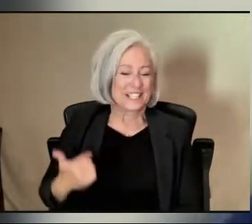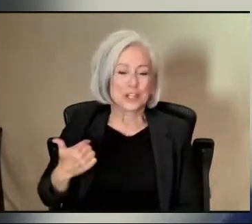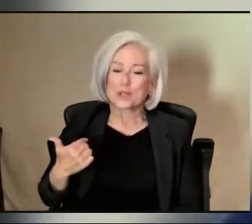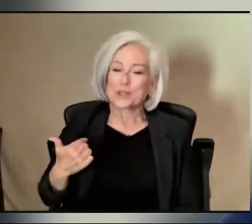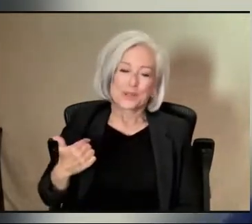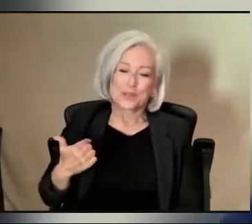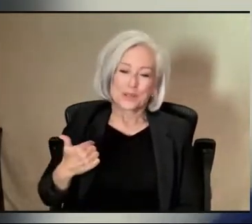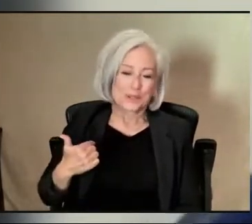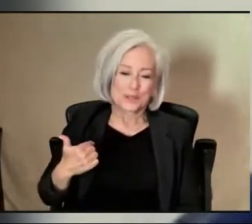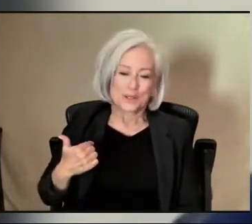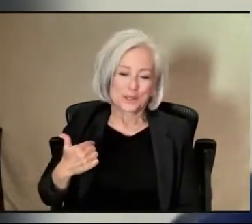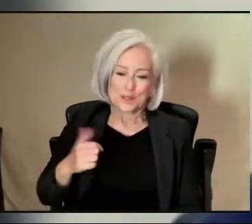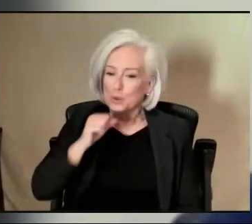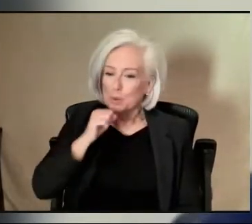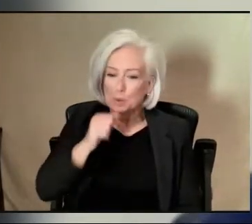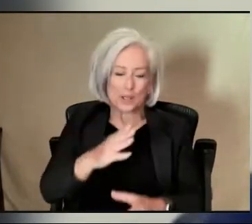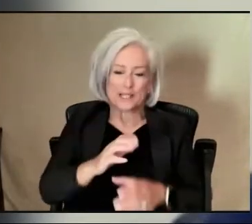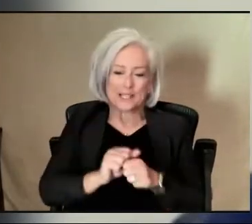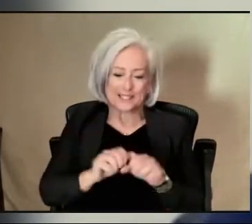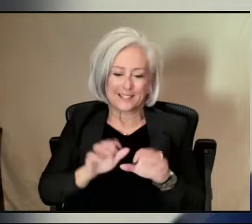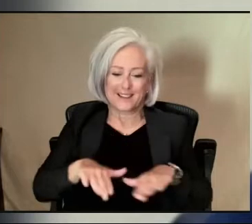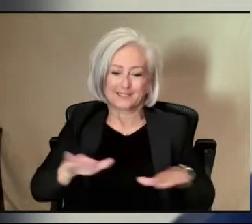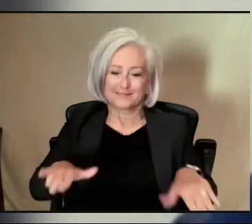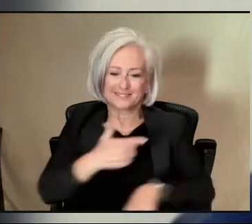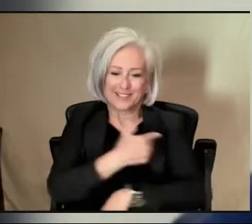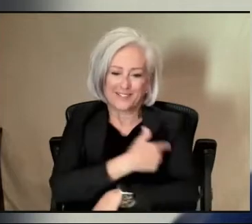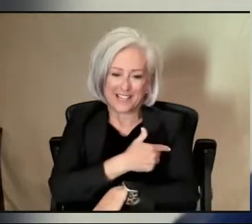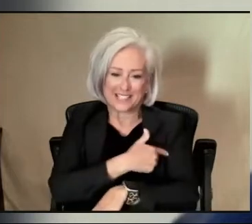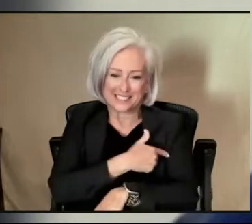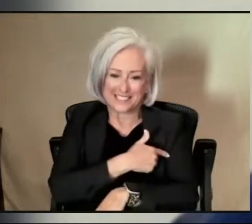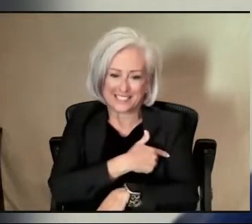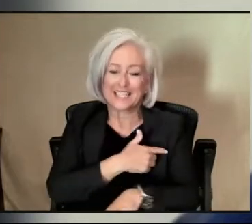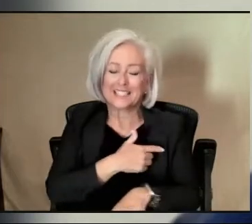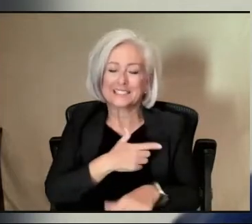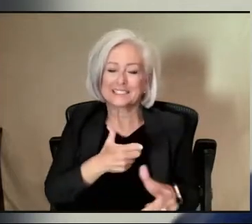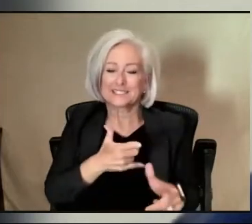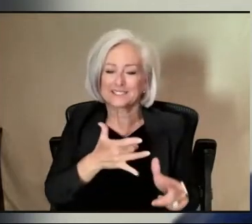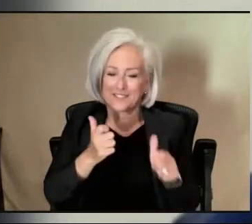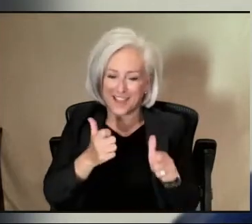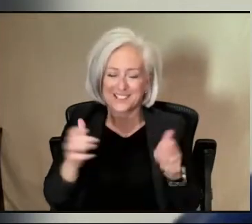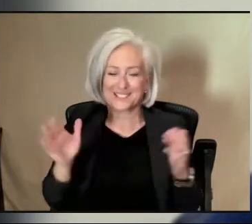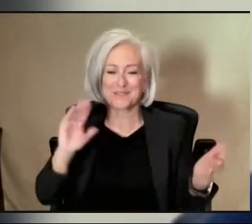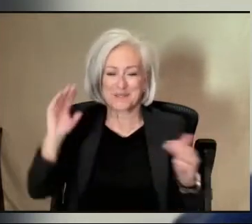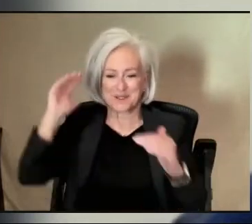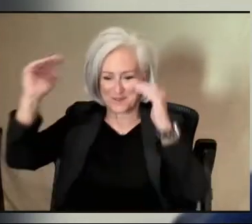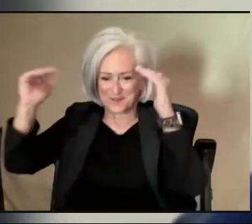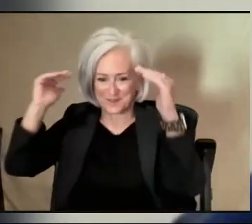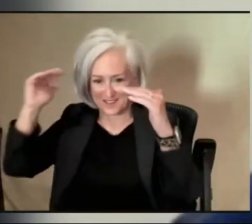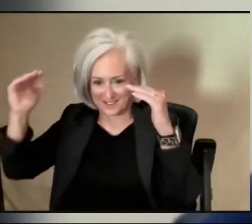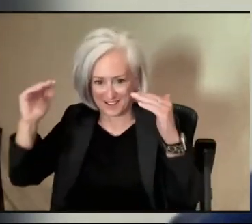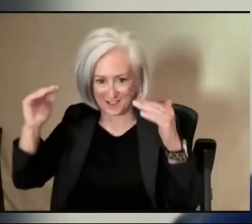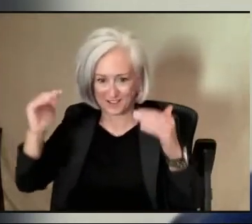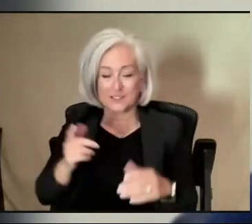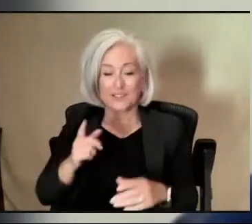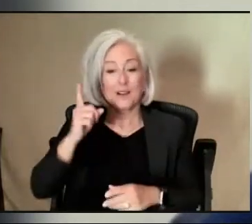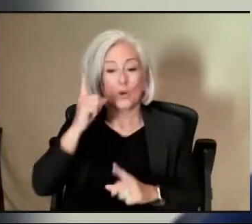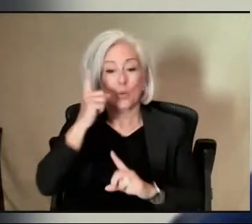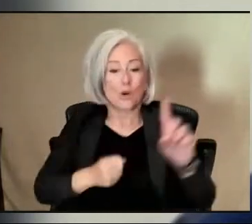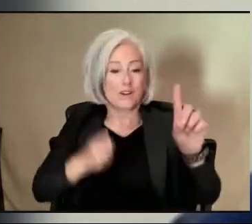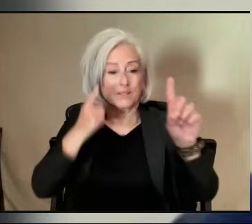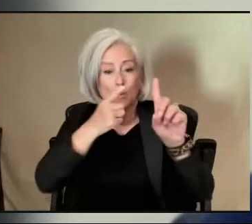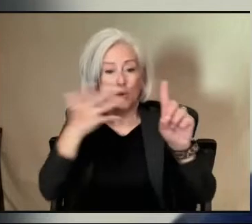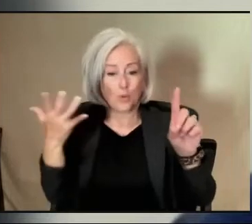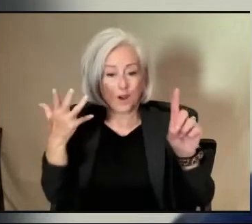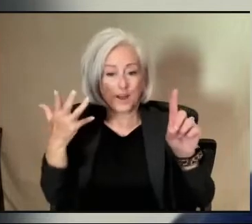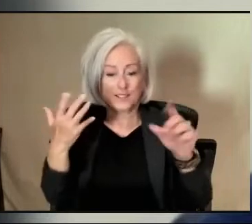pediatric vaccines as quickly. And one of the overriding concerns and major objectives of vaccine development is safety first.